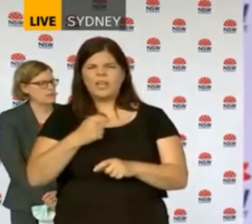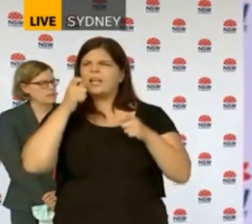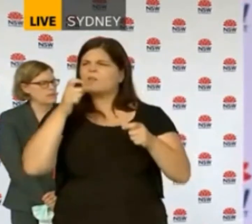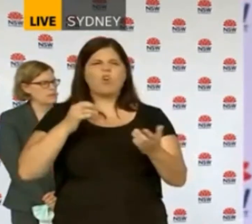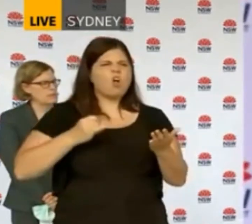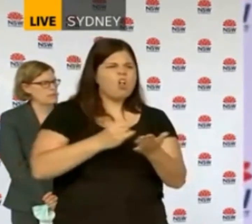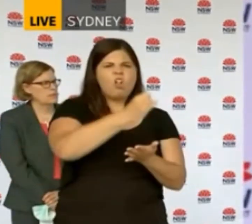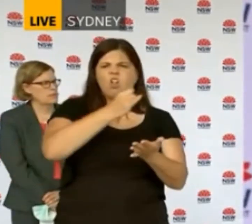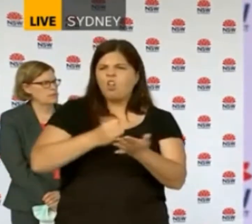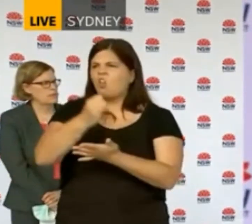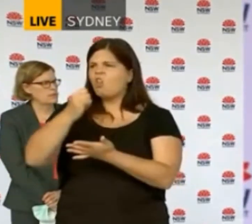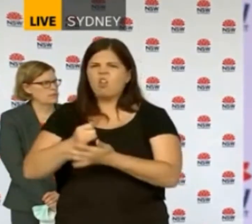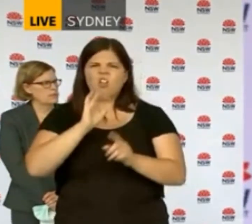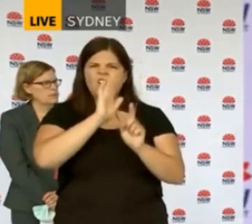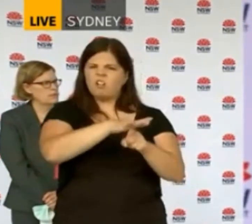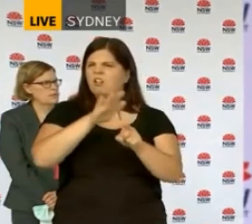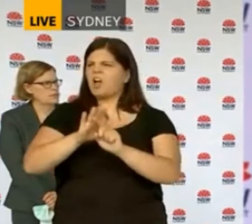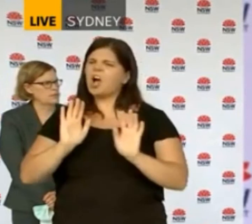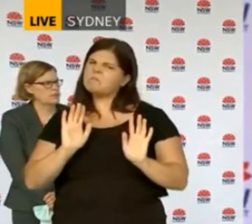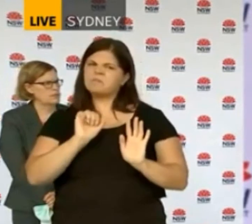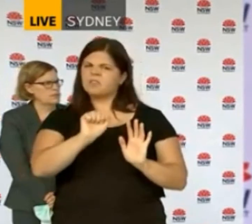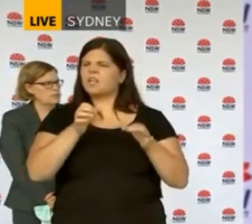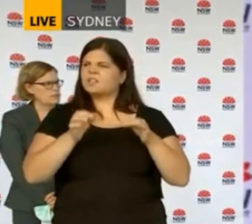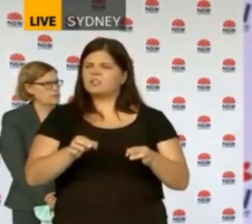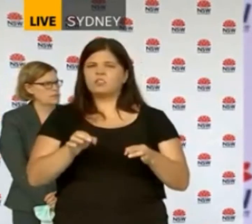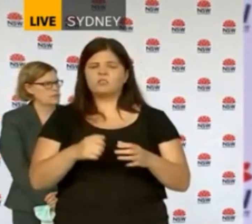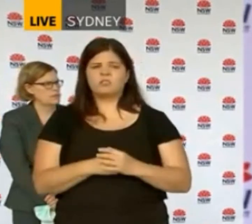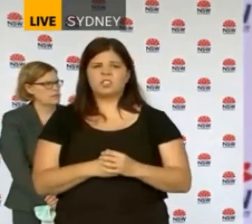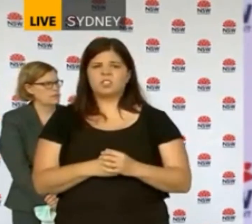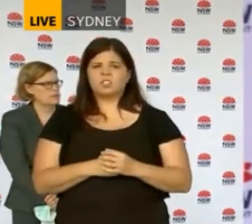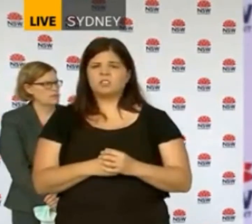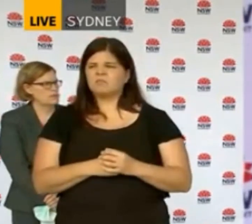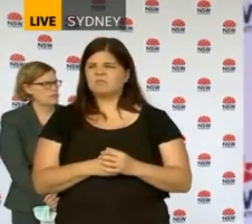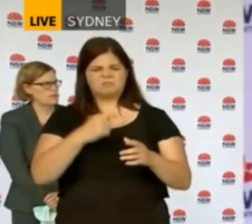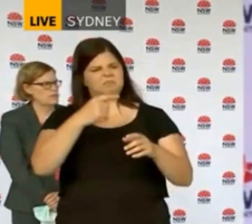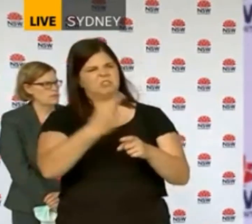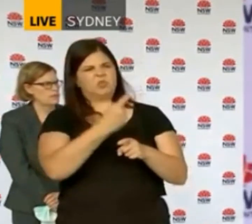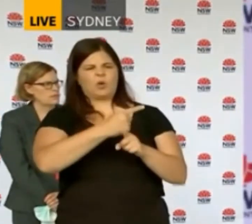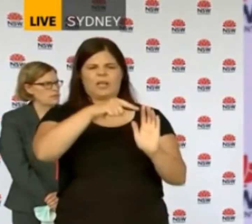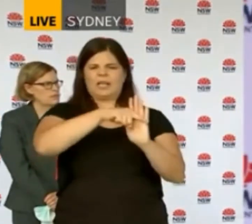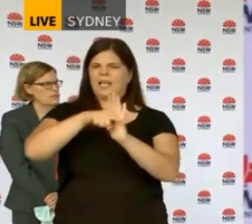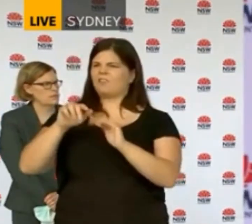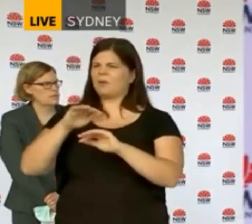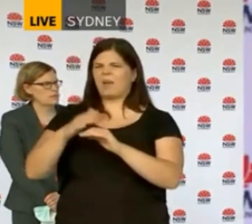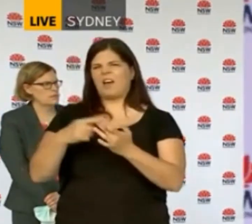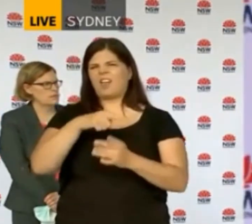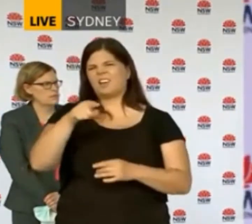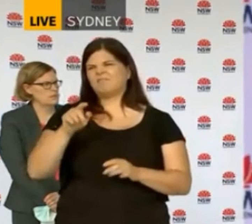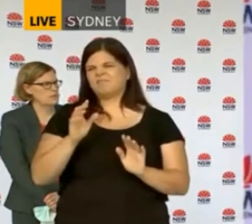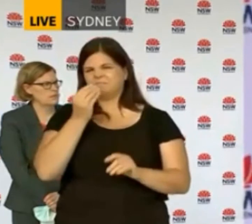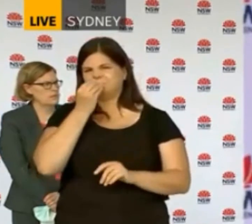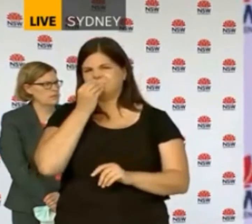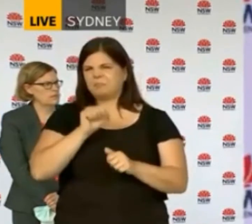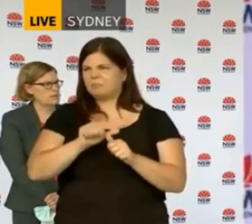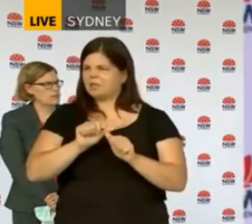either be critical or to make any negative comments about other states' governments trying to